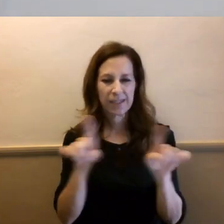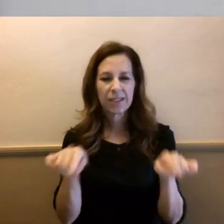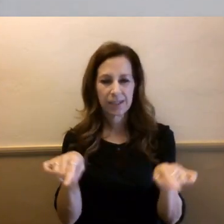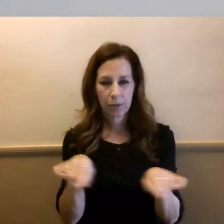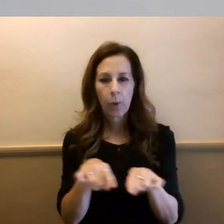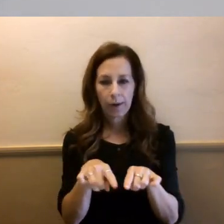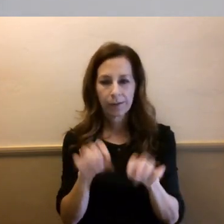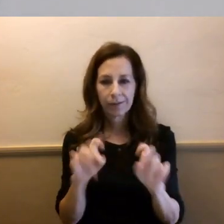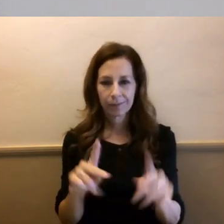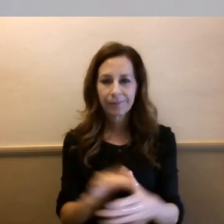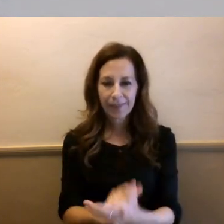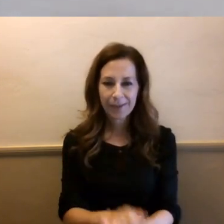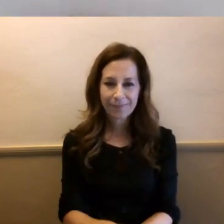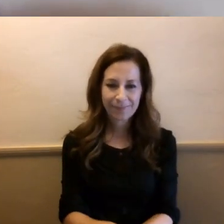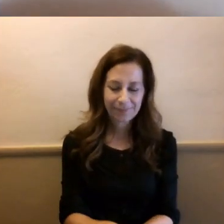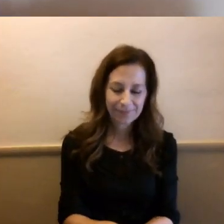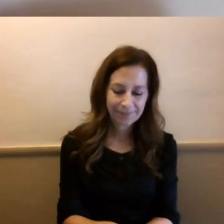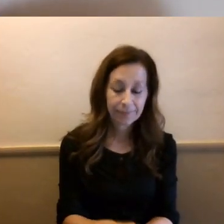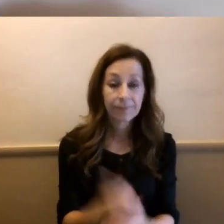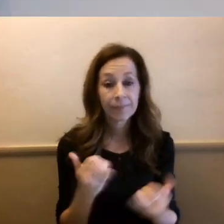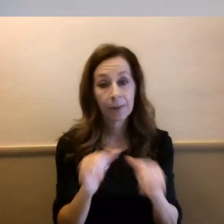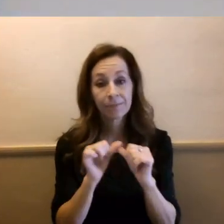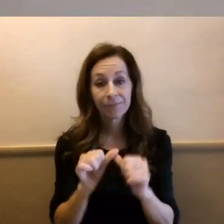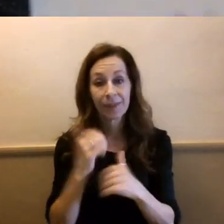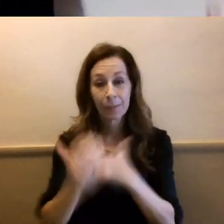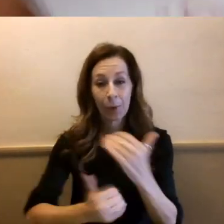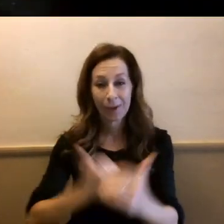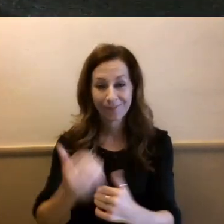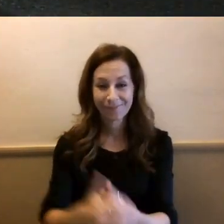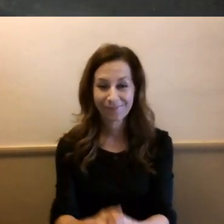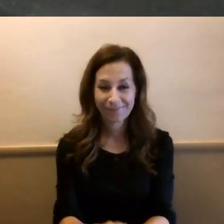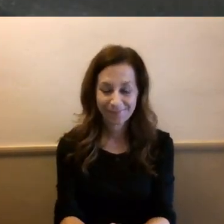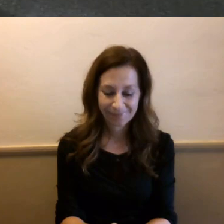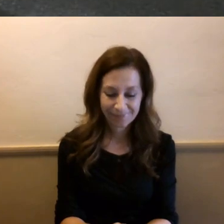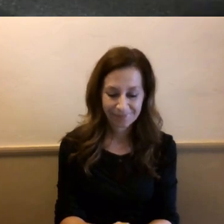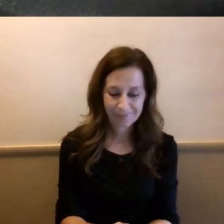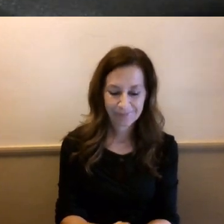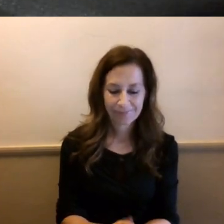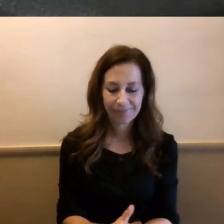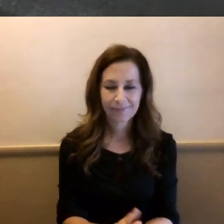squares. Okay. So let's keep going.